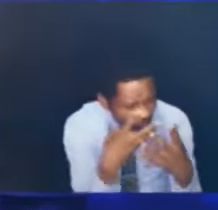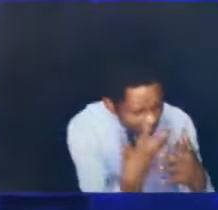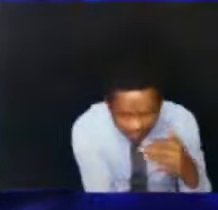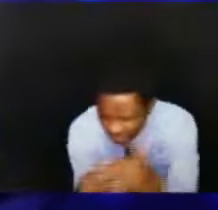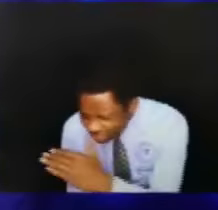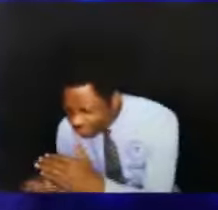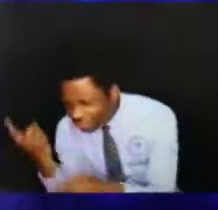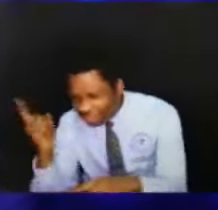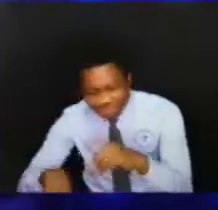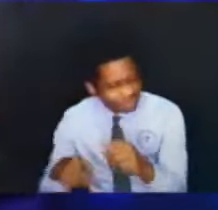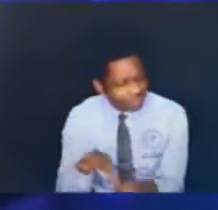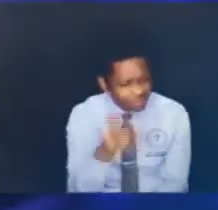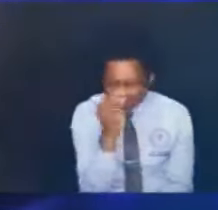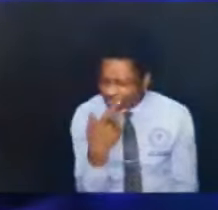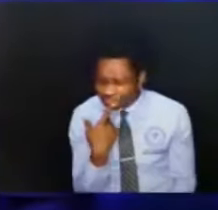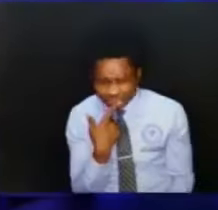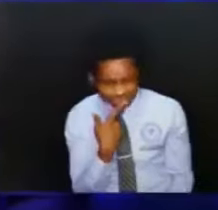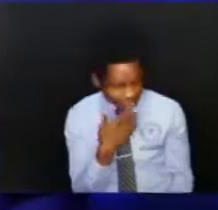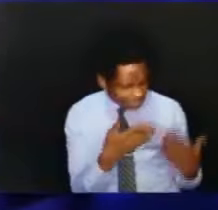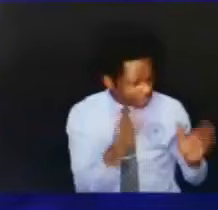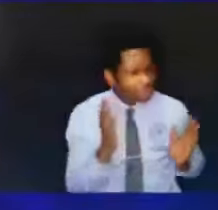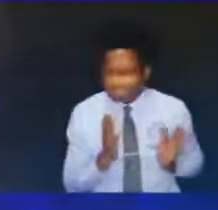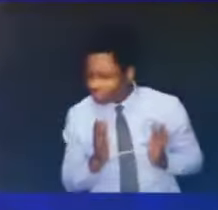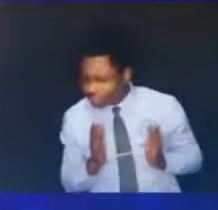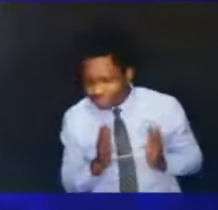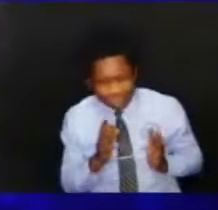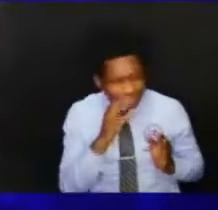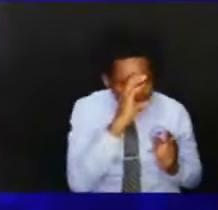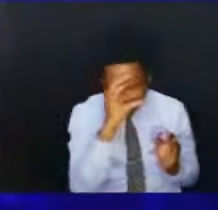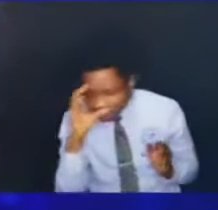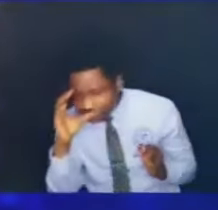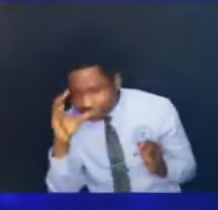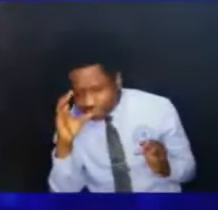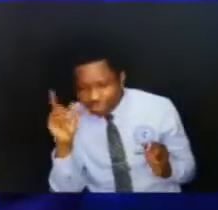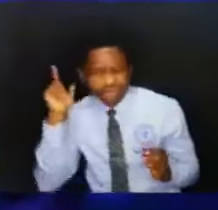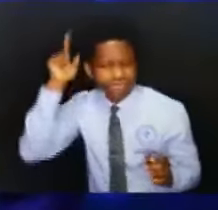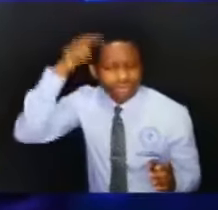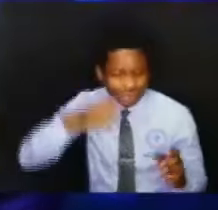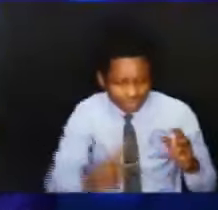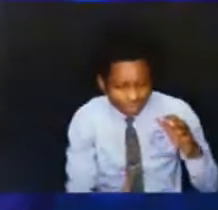see he got lost then he